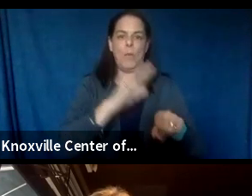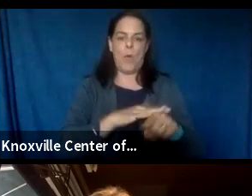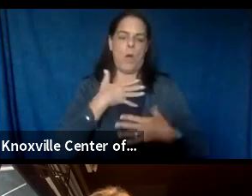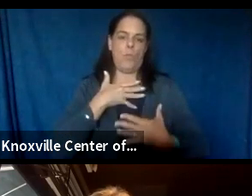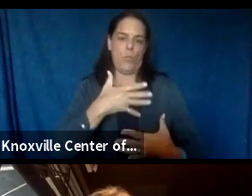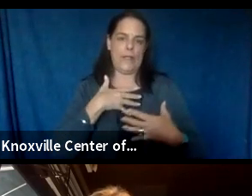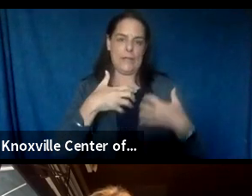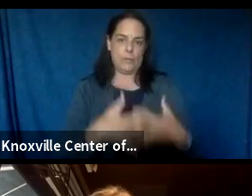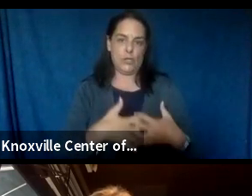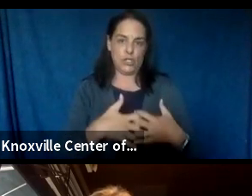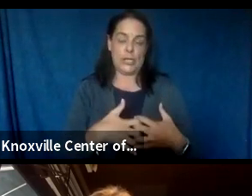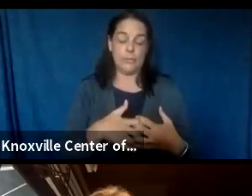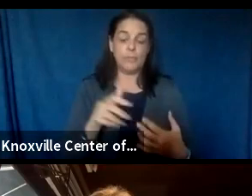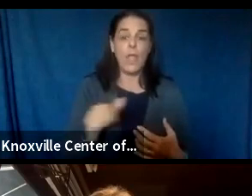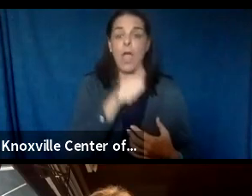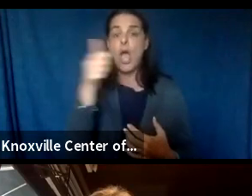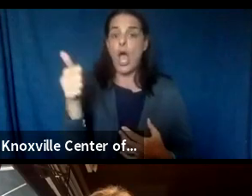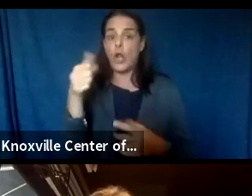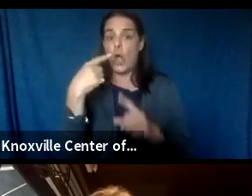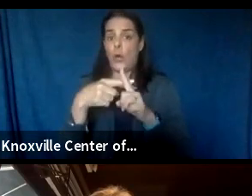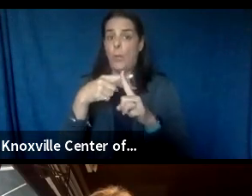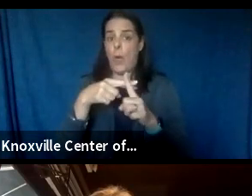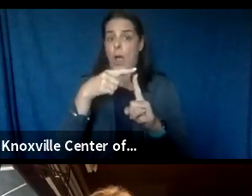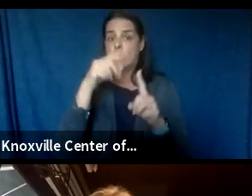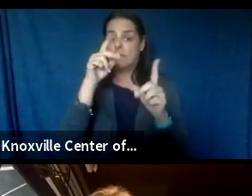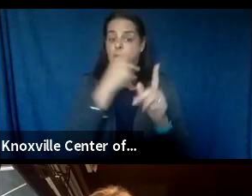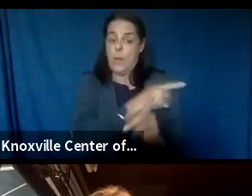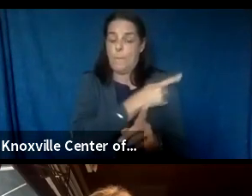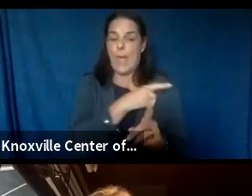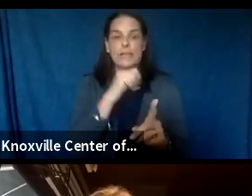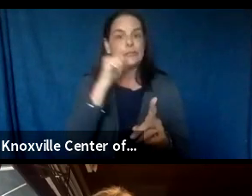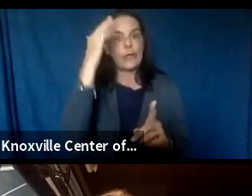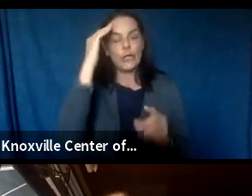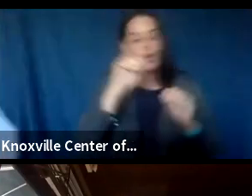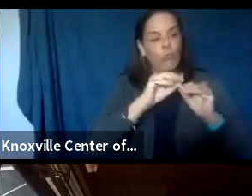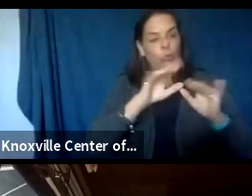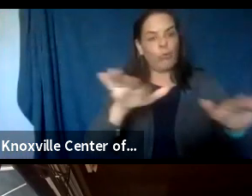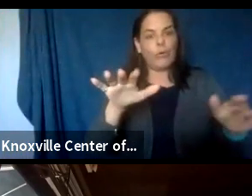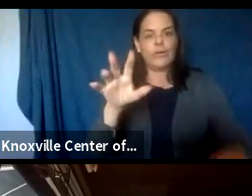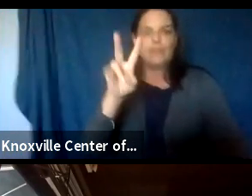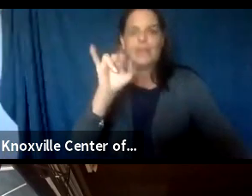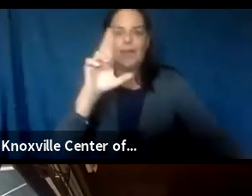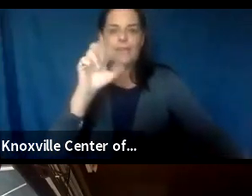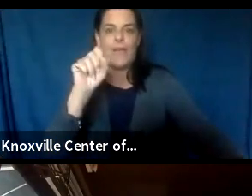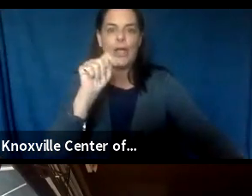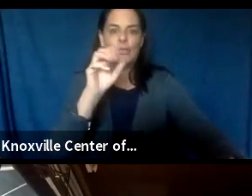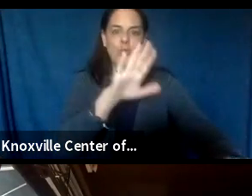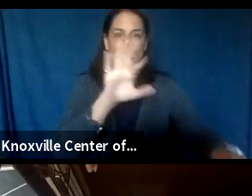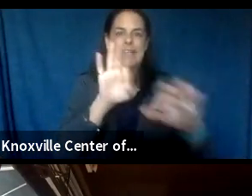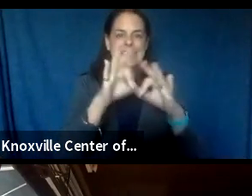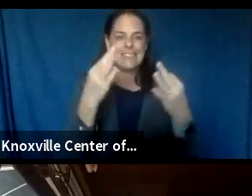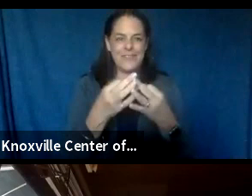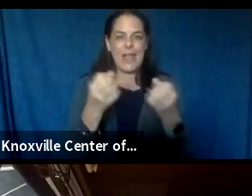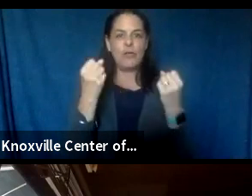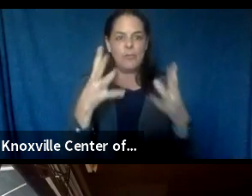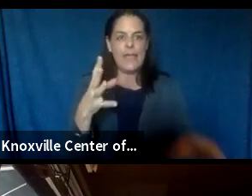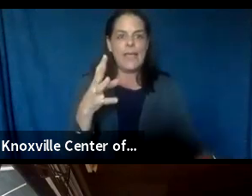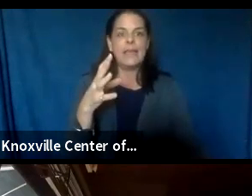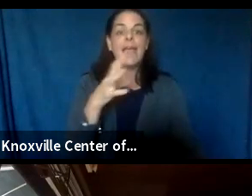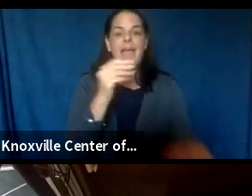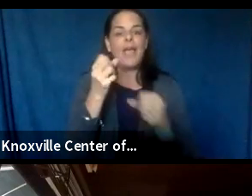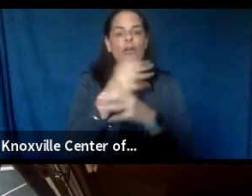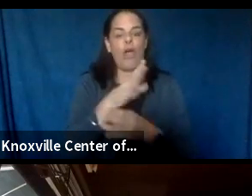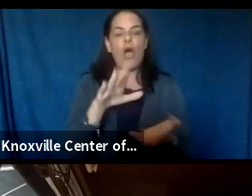positive patient unknowingly spread the virus to multiple members of his family, resulting in the death of an elderly relative.